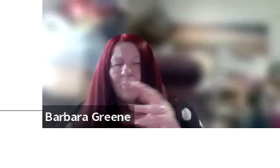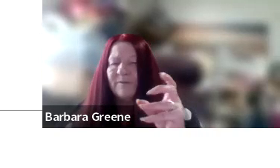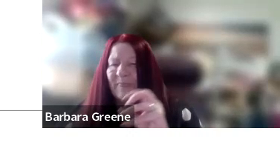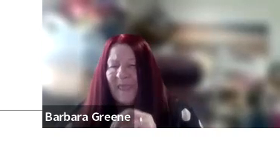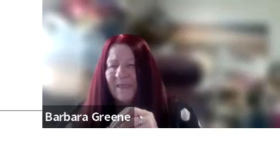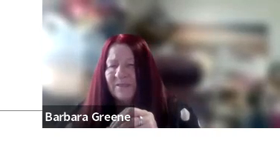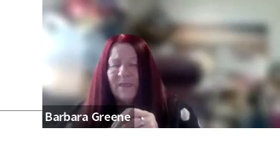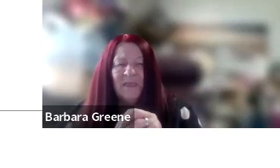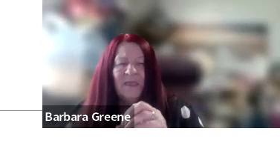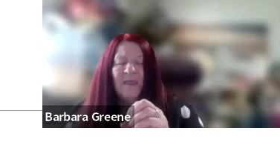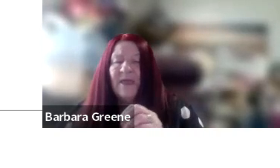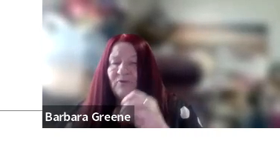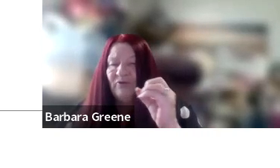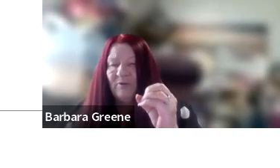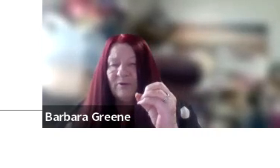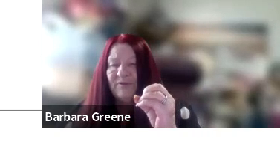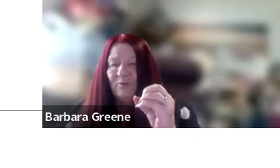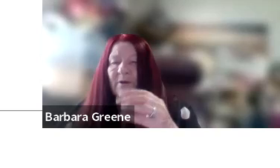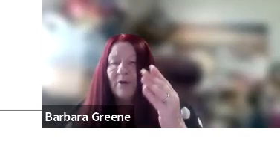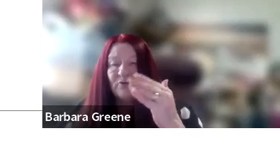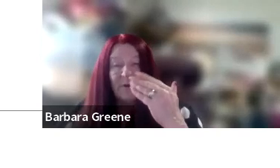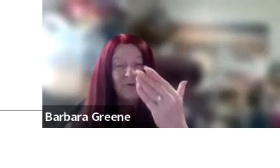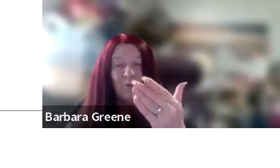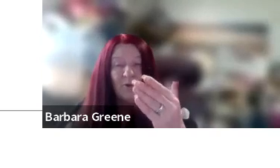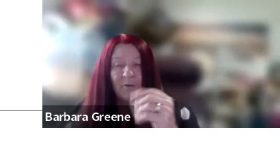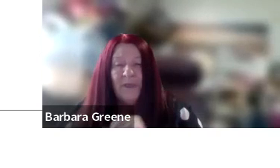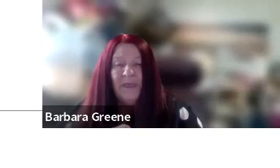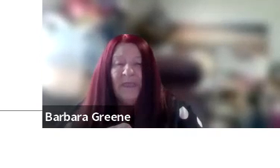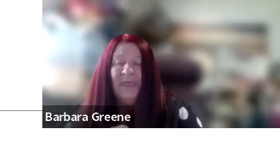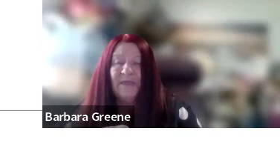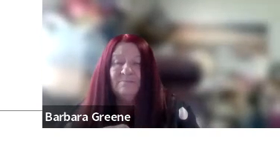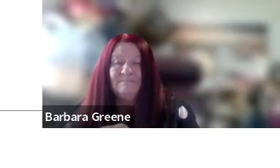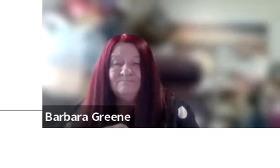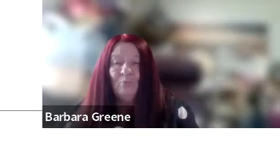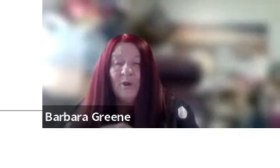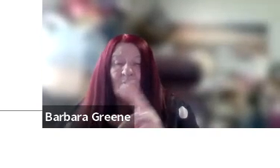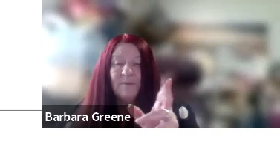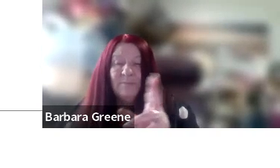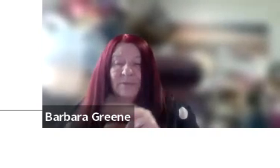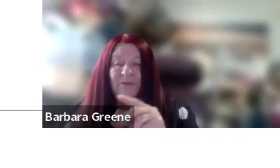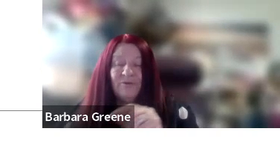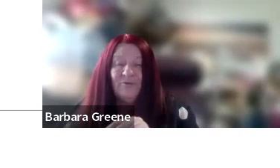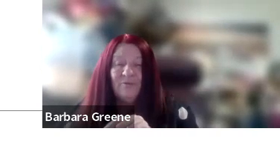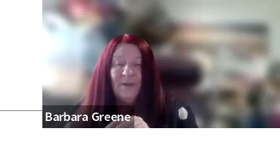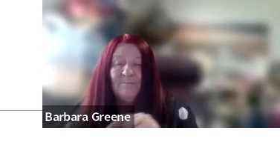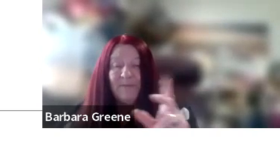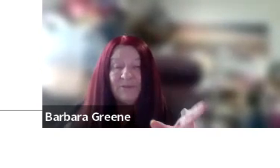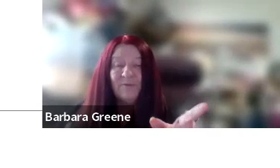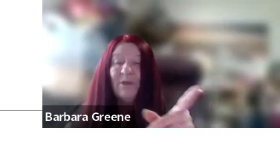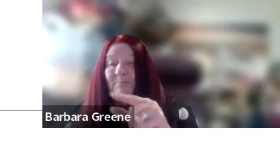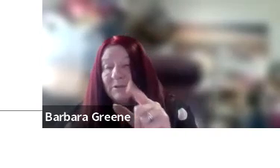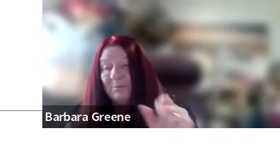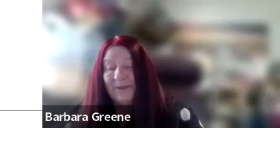more important than that, kind of showed us where our strengths were and where we need to